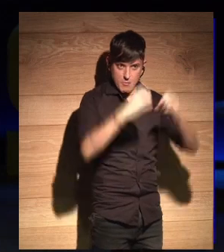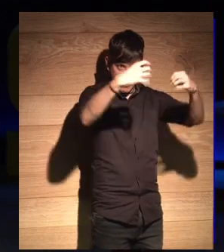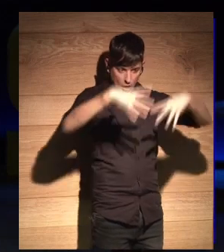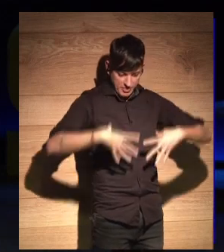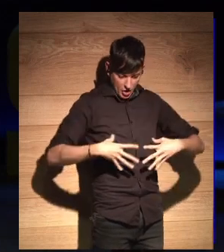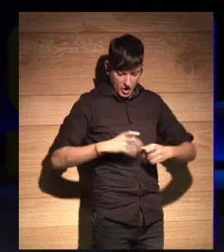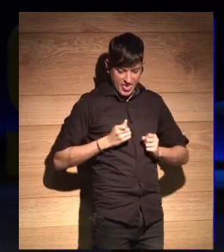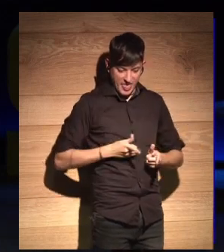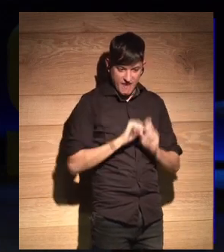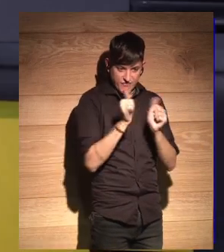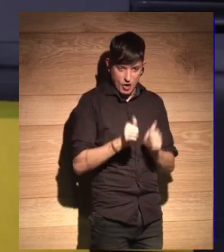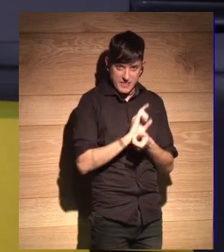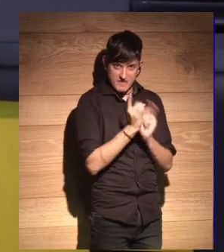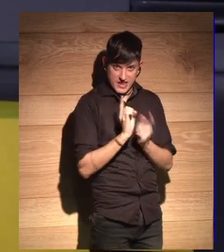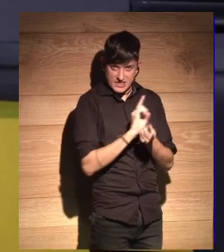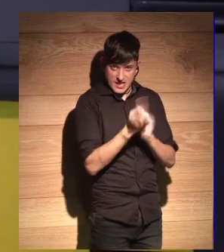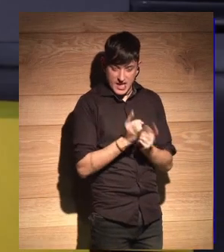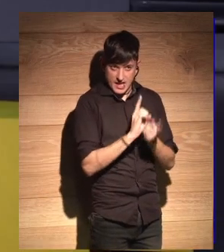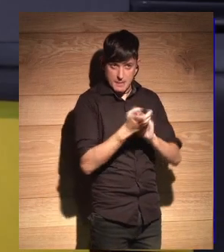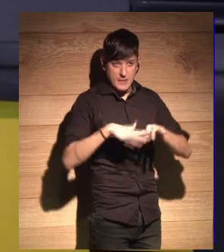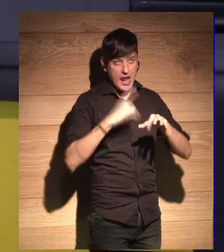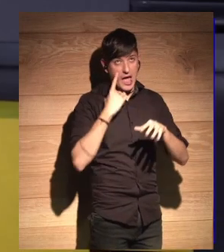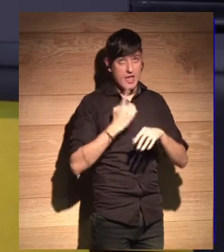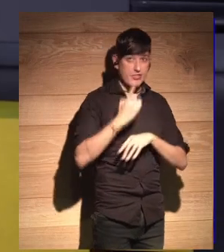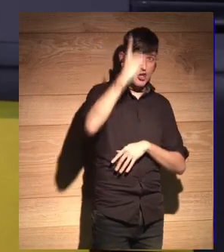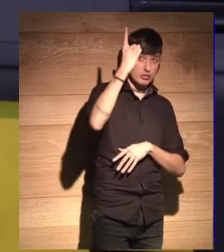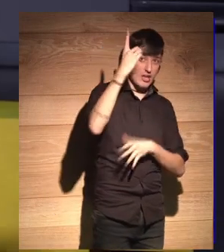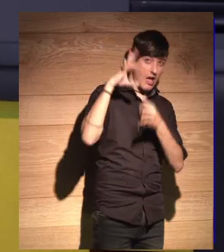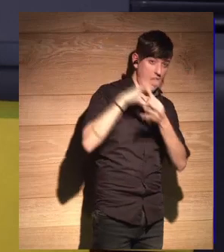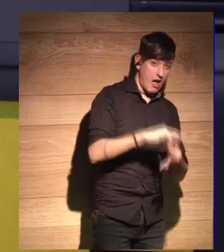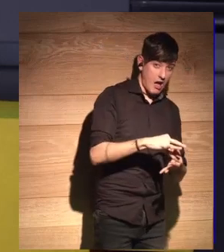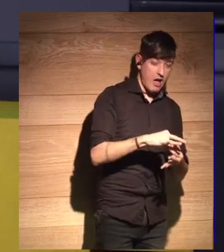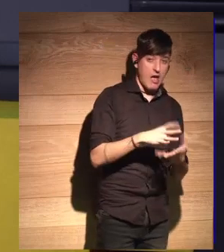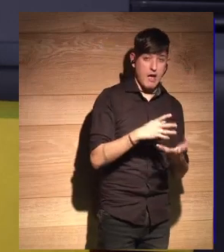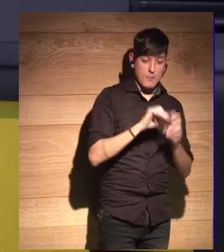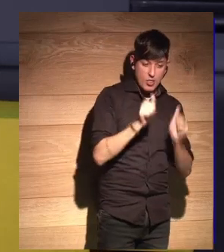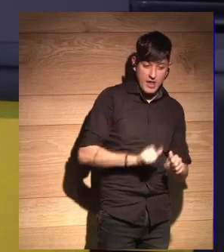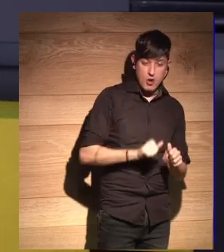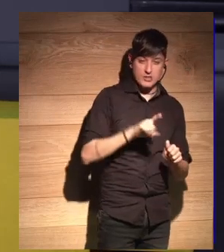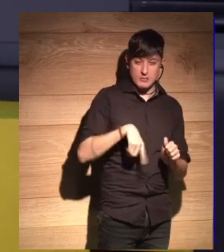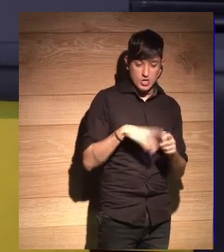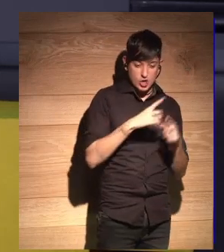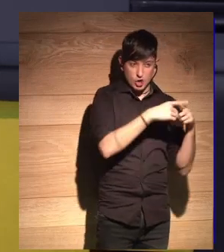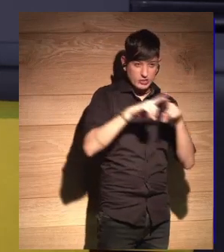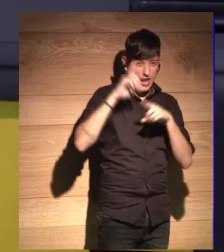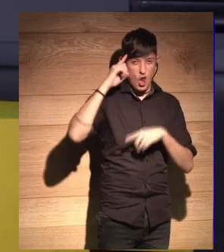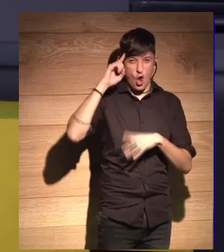to go through all of these, amazing, crazy things to wear certain things. That was how it started. So I'll show you